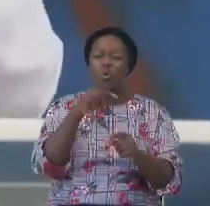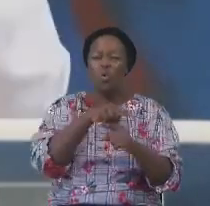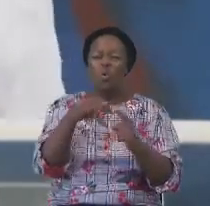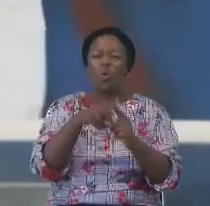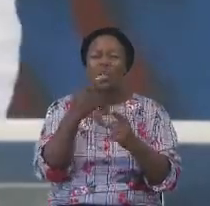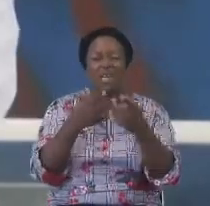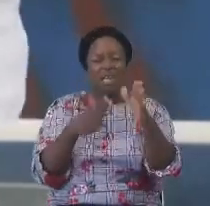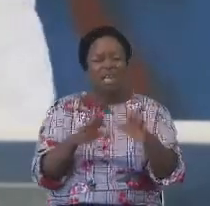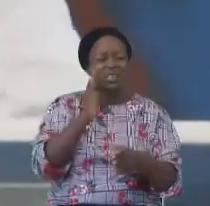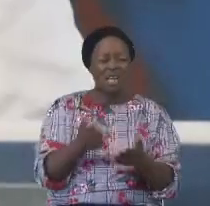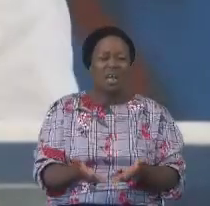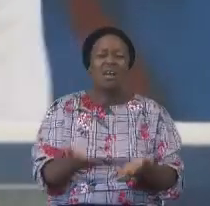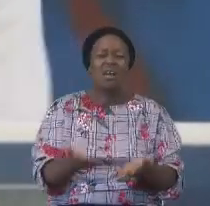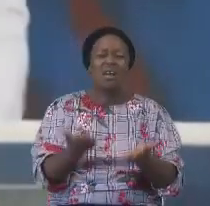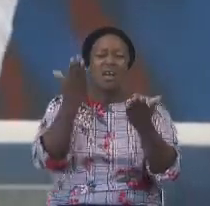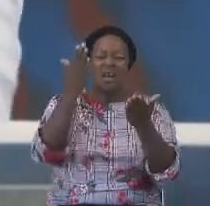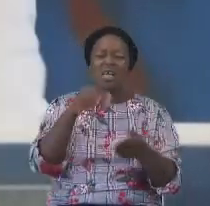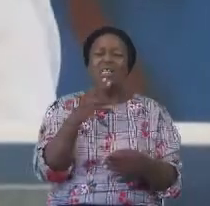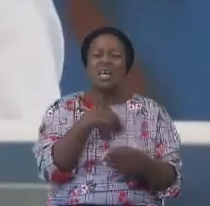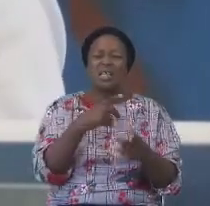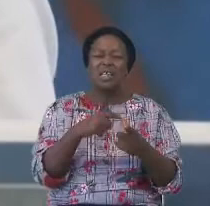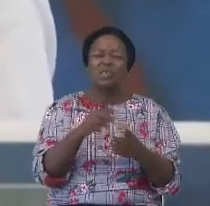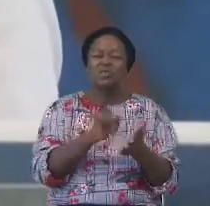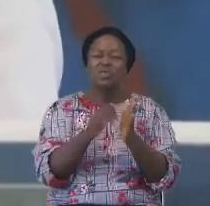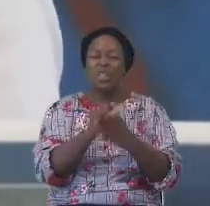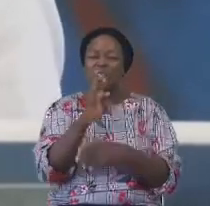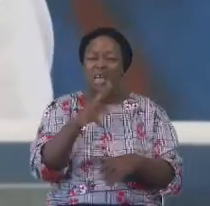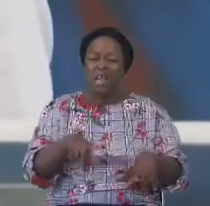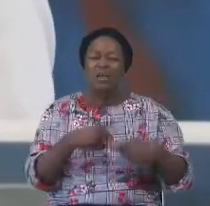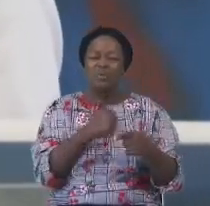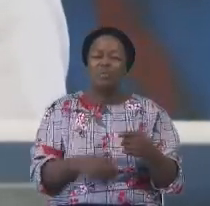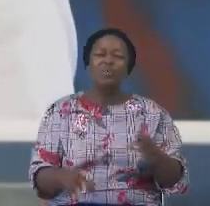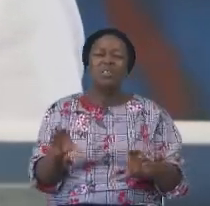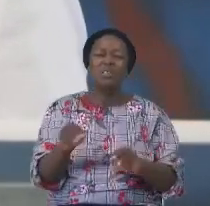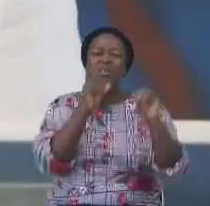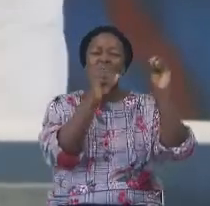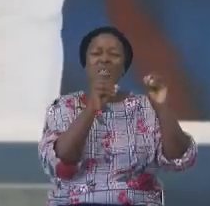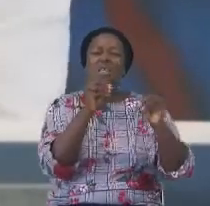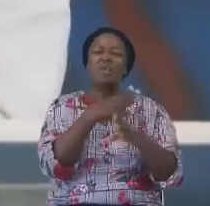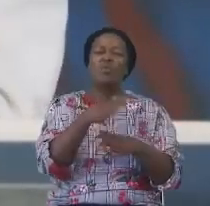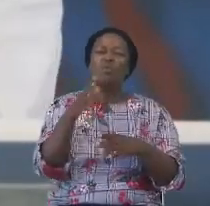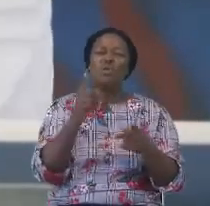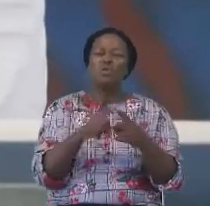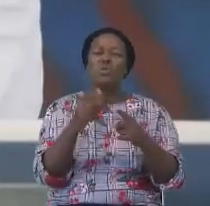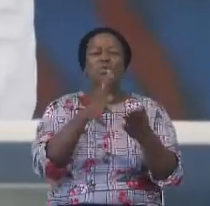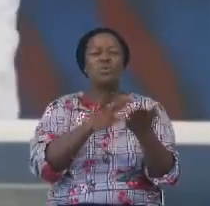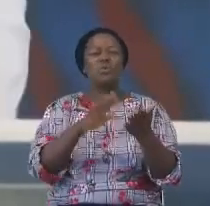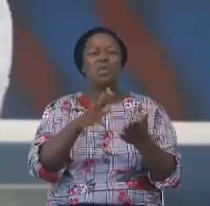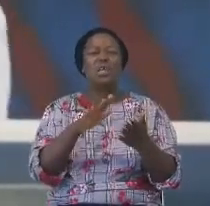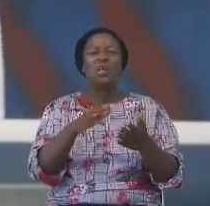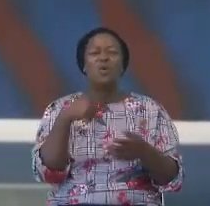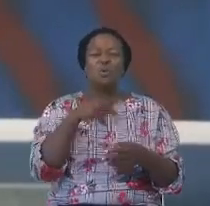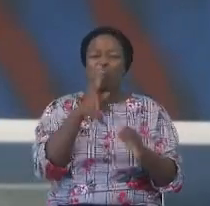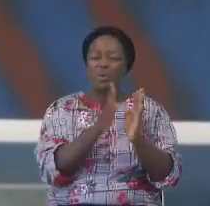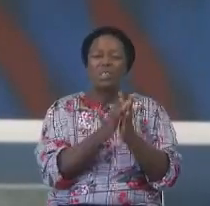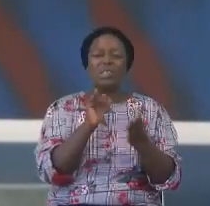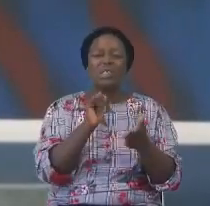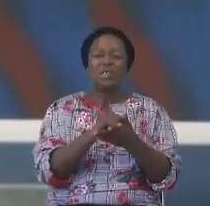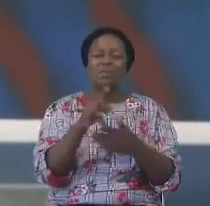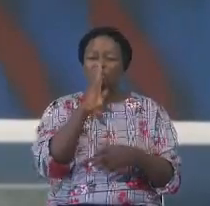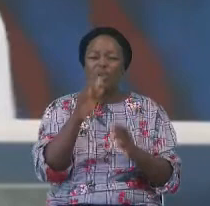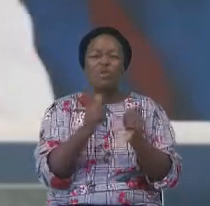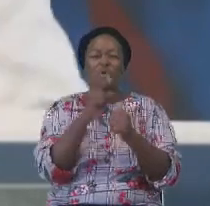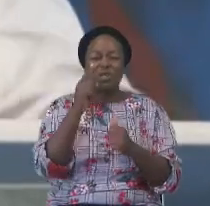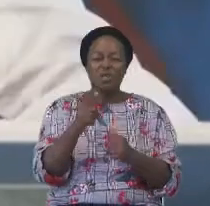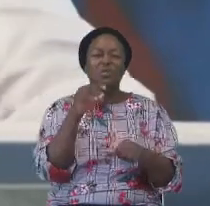the assurance of going with you when the dead shall rise and then those who are alive shall be caught